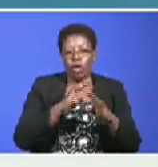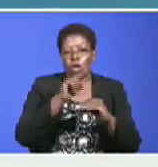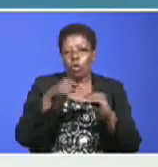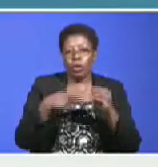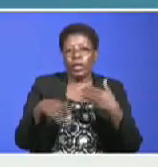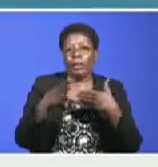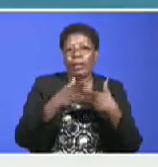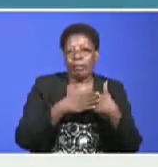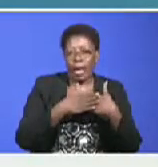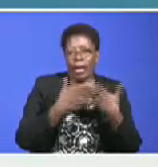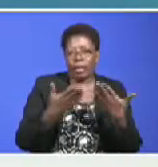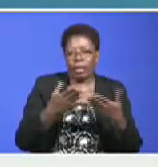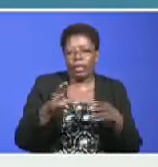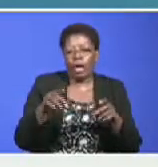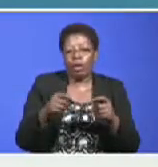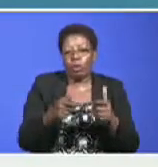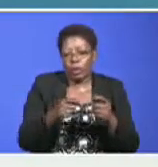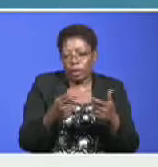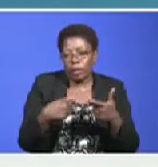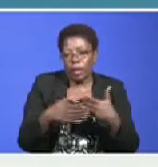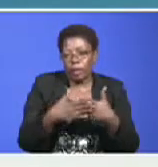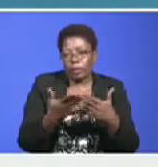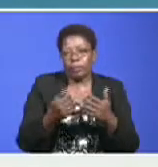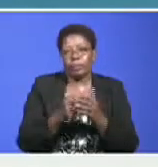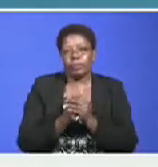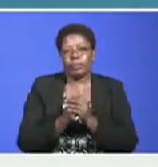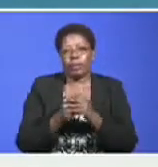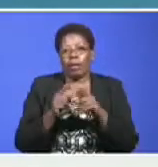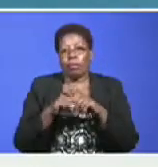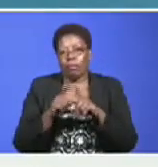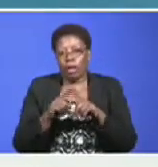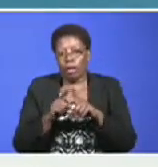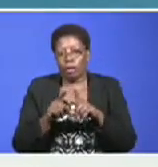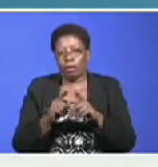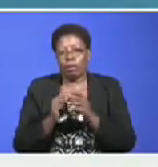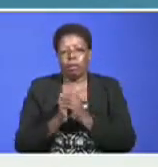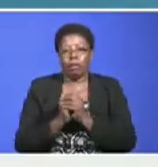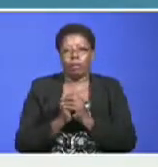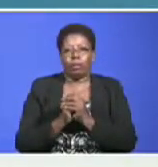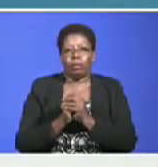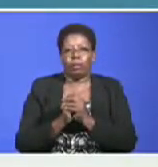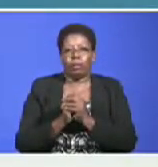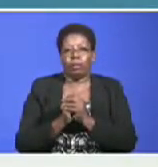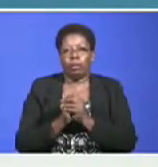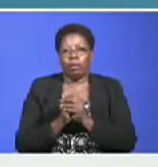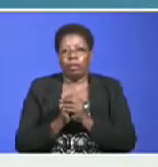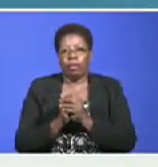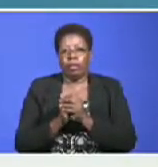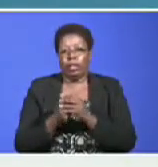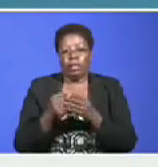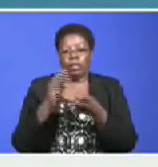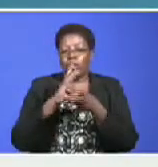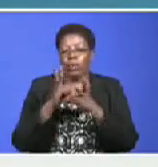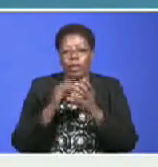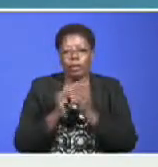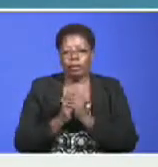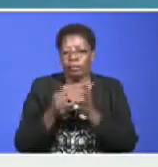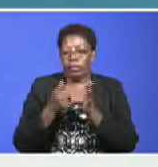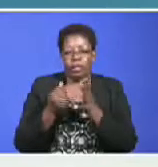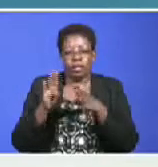trip is going to be made and how soon. But it's weather, it's the scenery, it's the